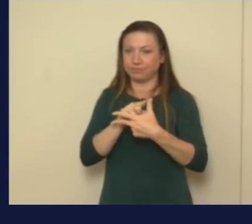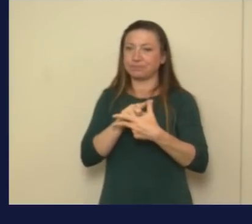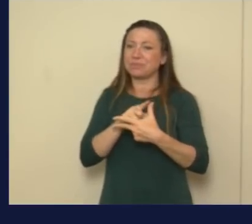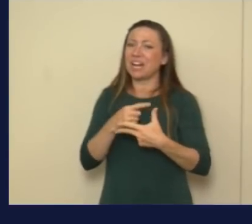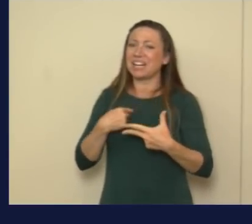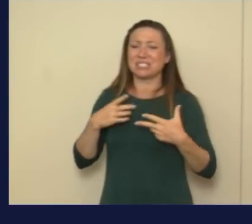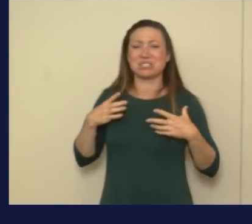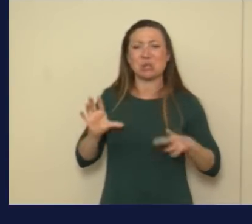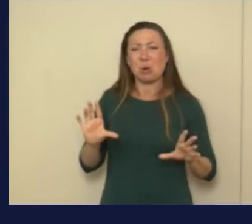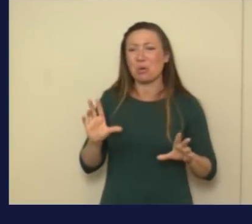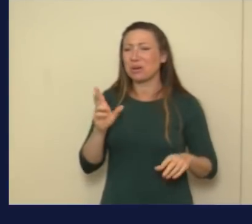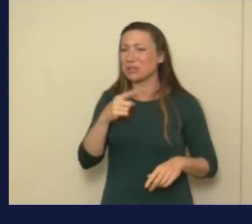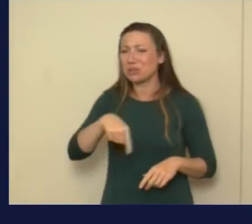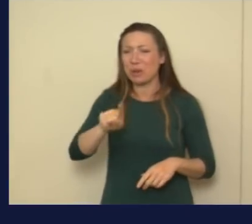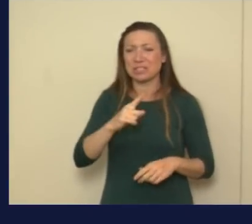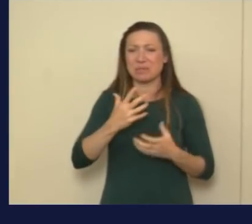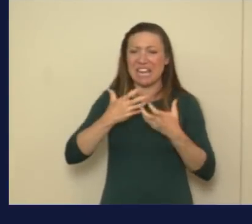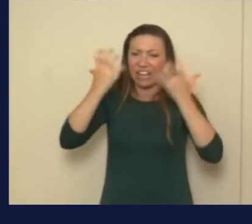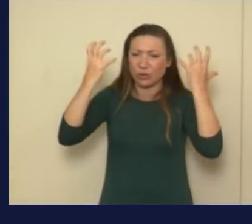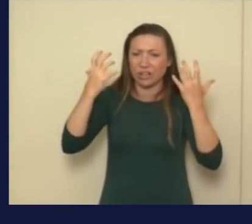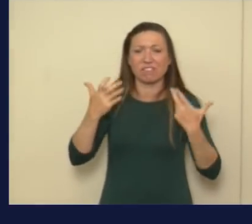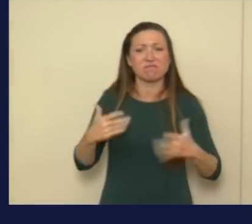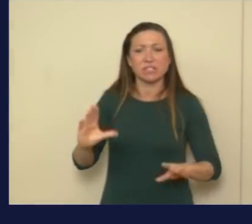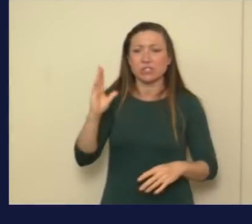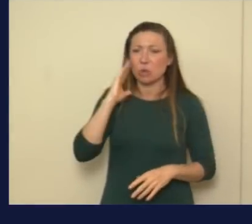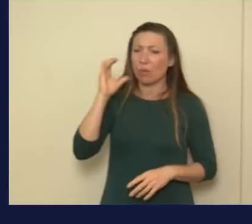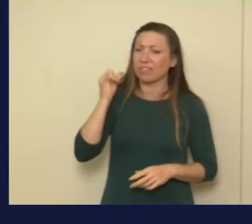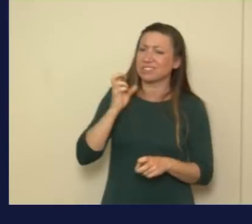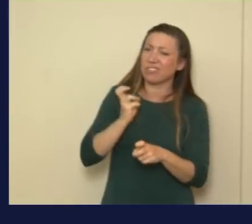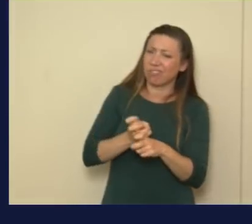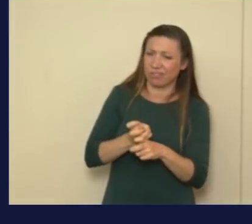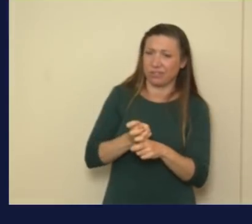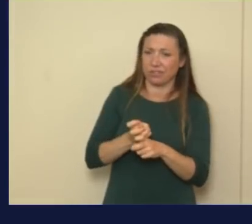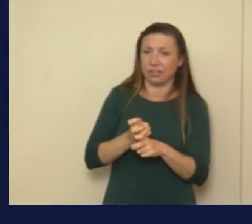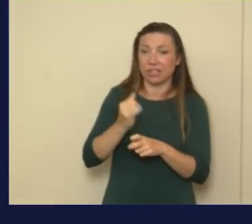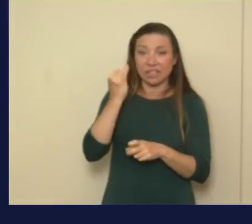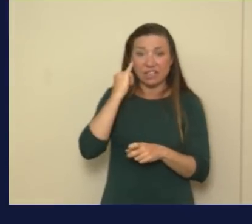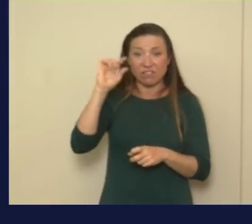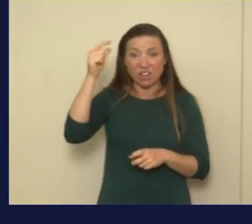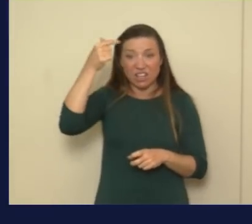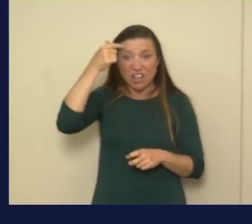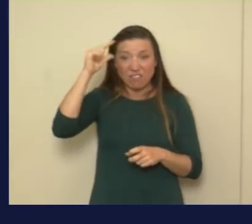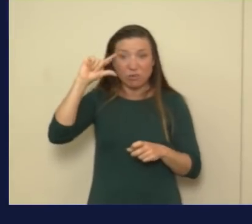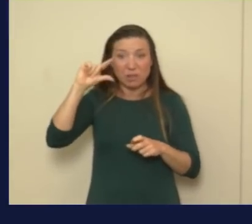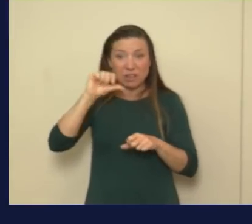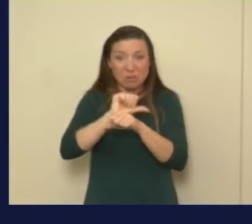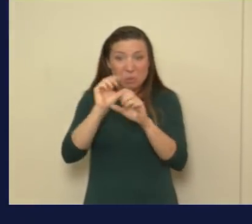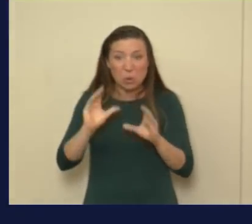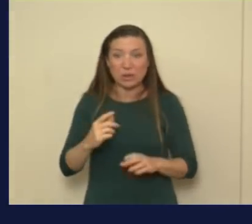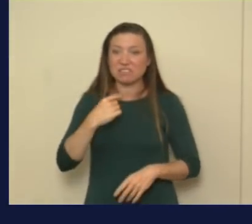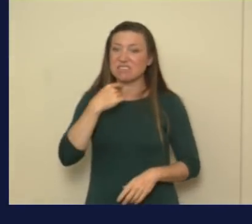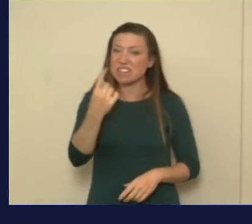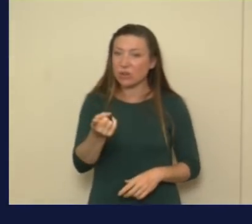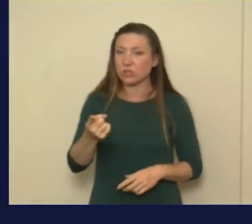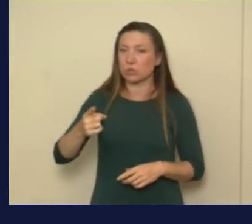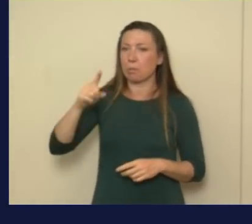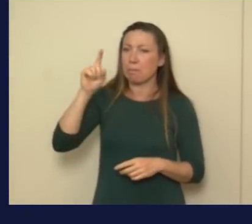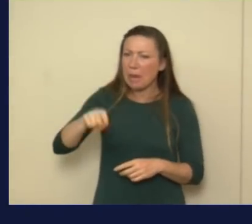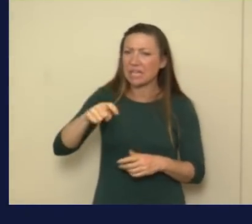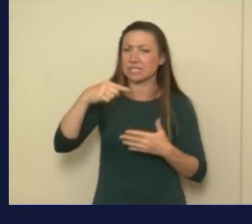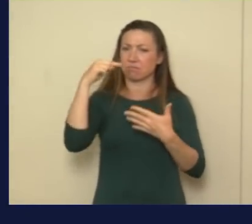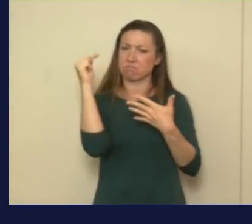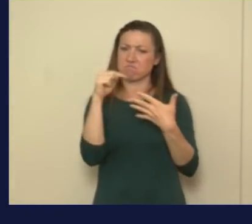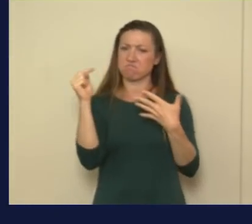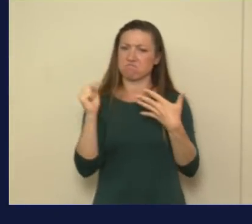that is going to be hard. When you have anyone in government that tells you what you have to do, our natural reaction